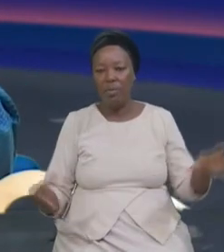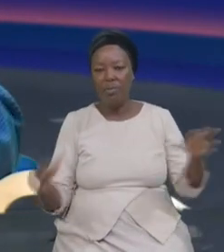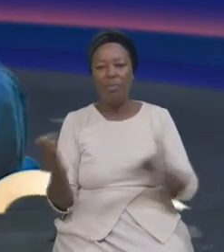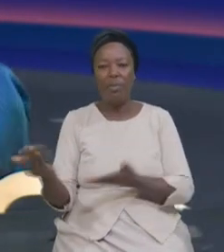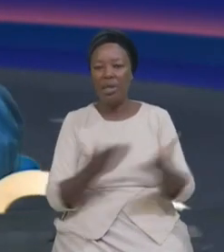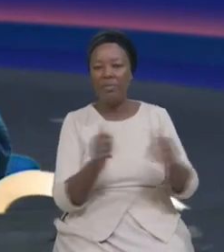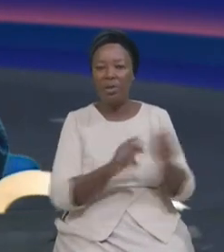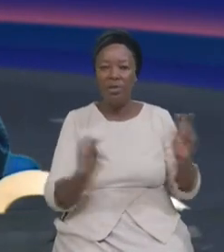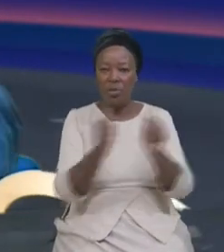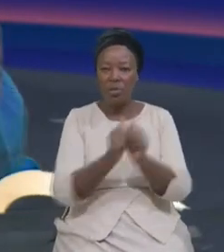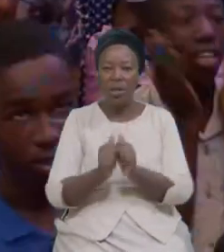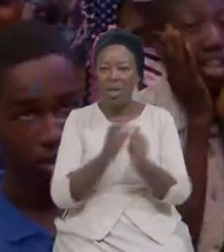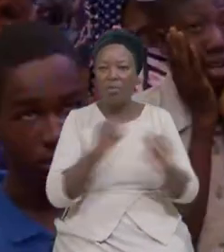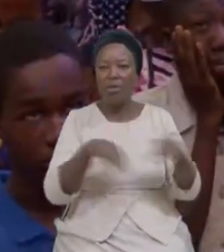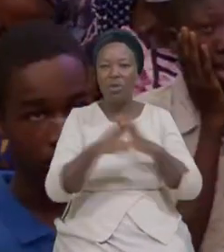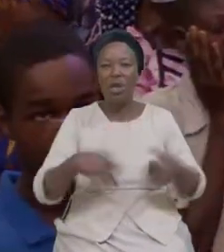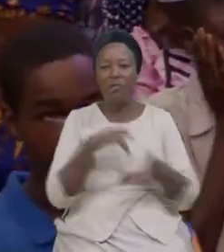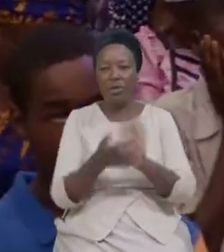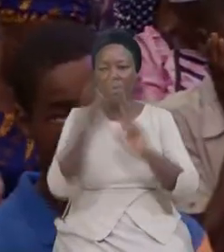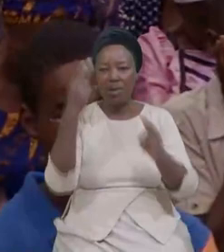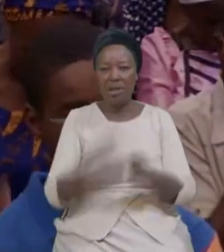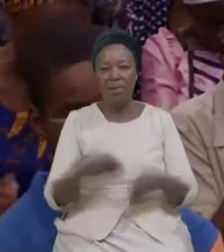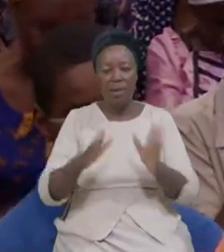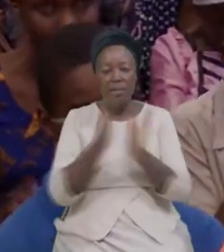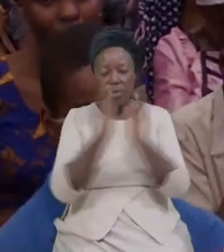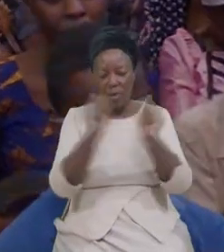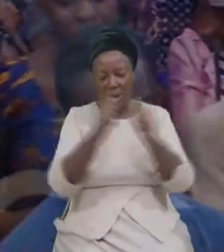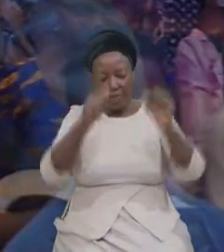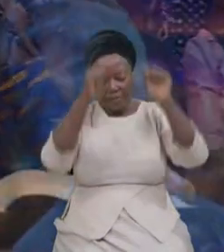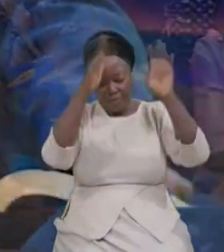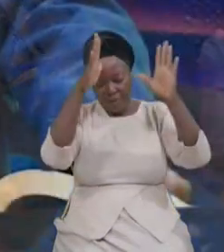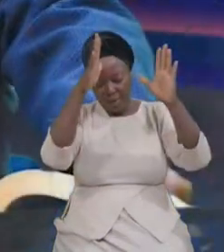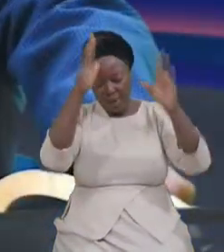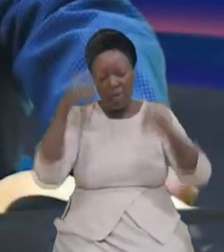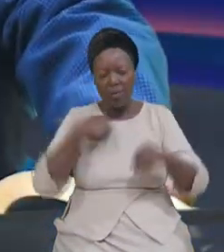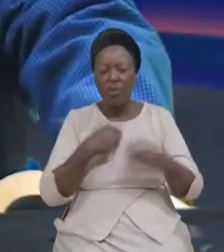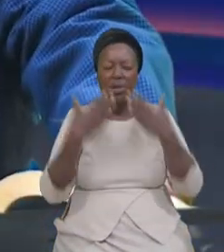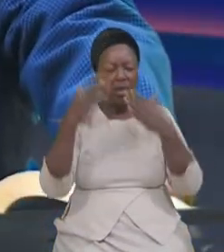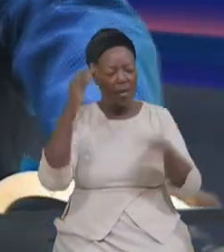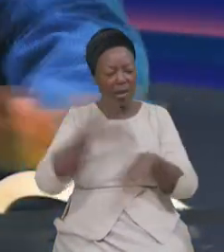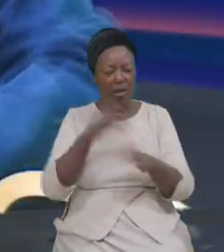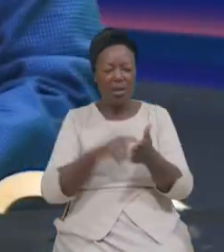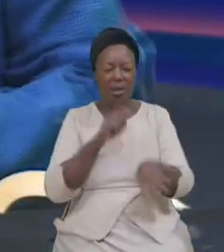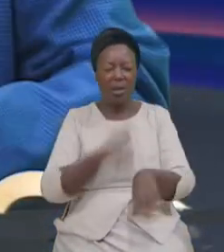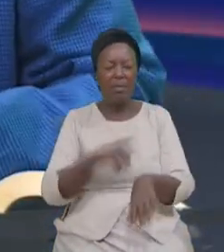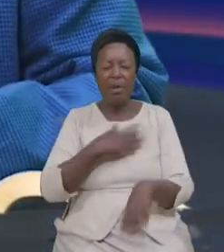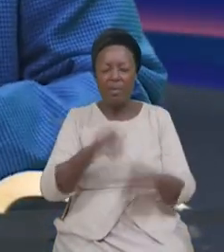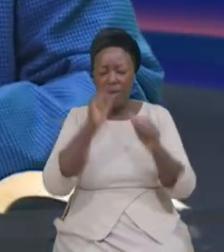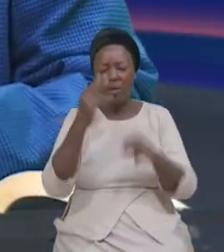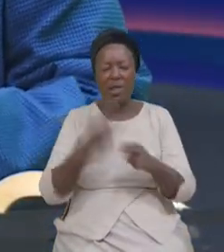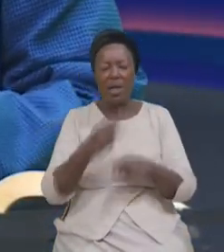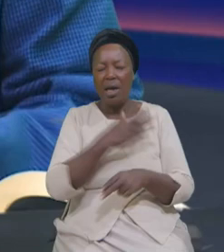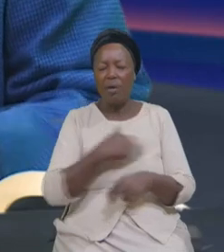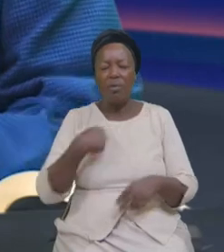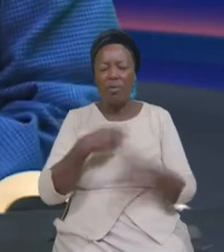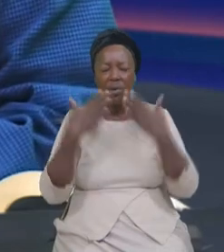your life in Jesus' name. Let's have a word of prayer. Father, we thank you at this time and bless your name. We thank you for